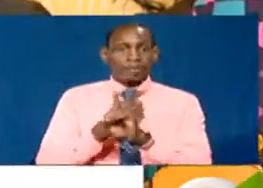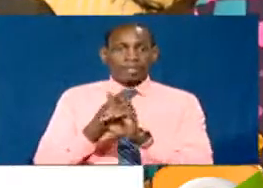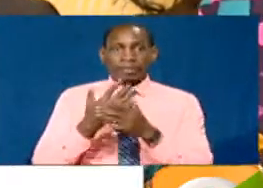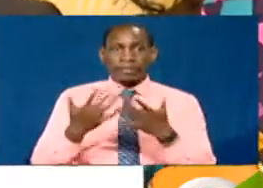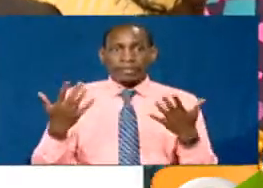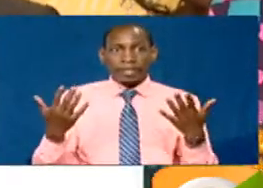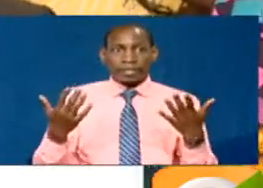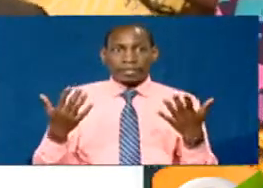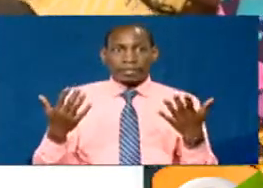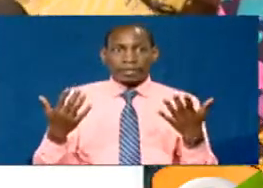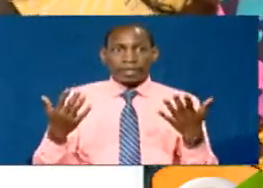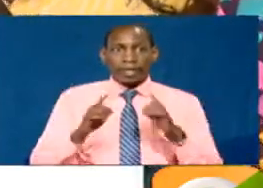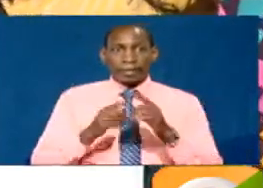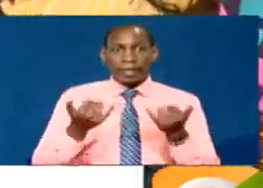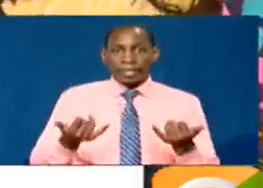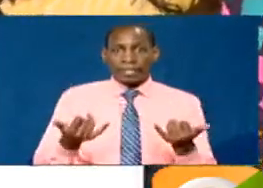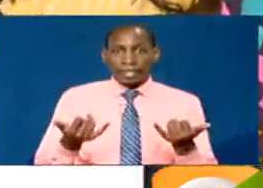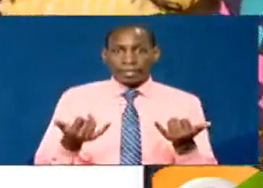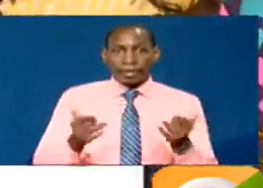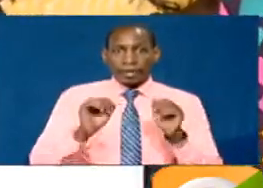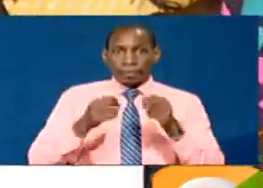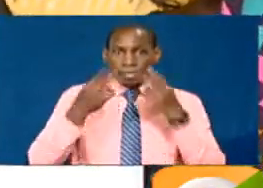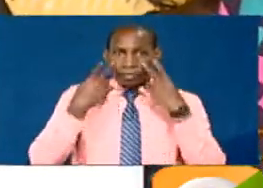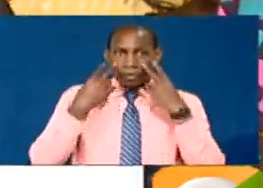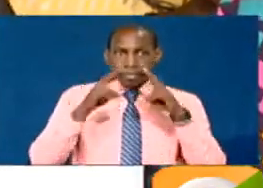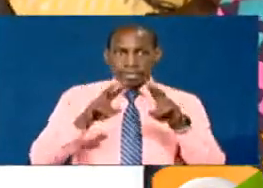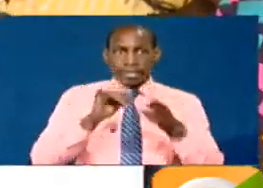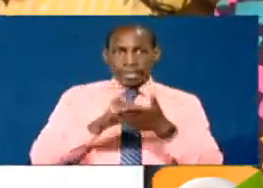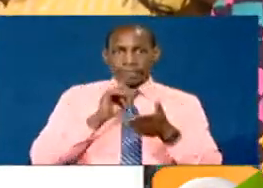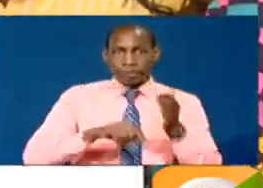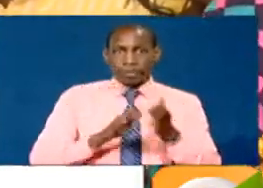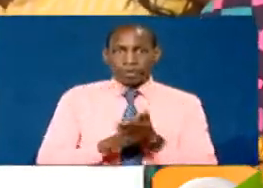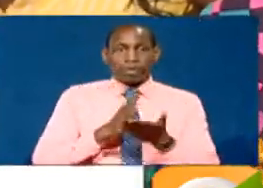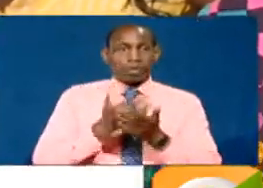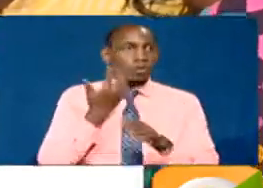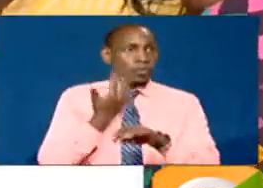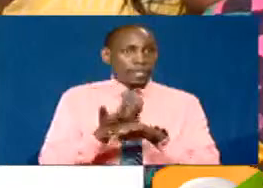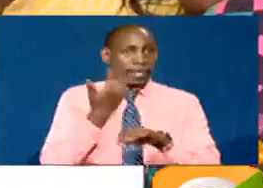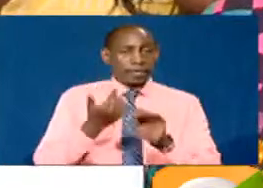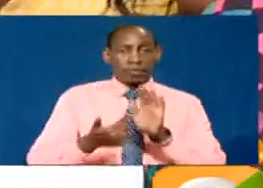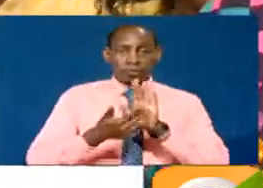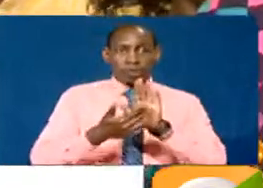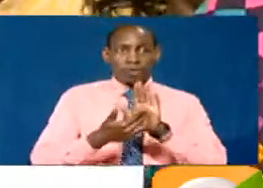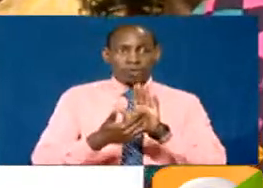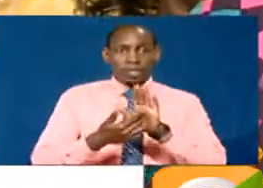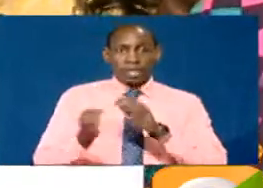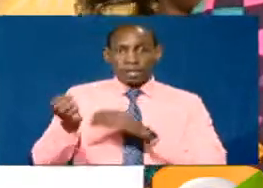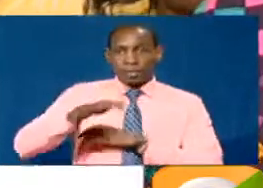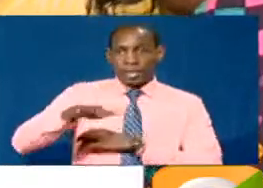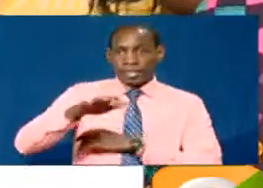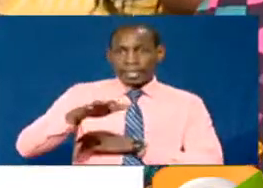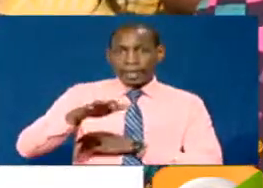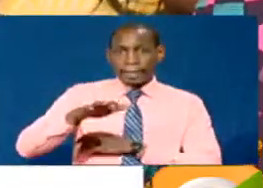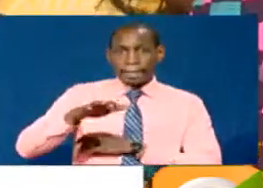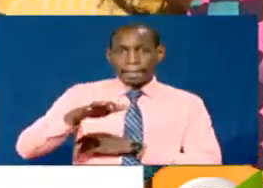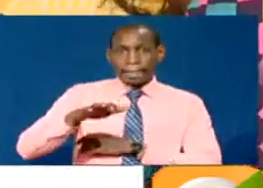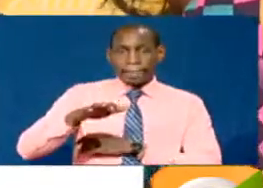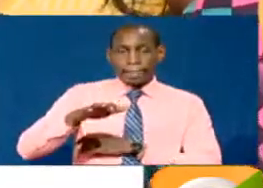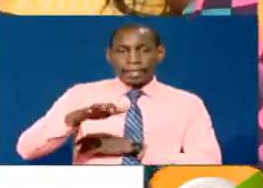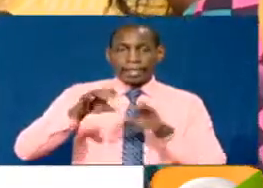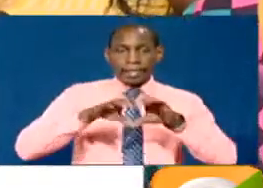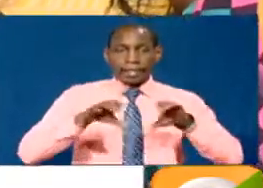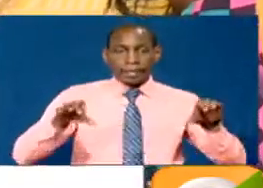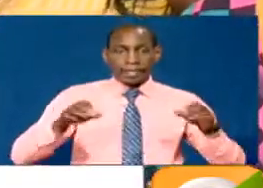elements. But right now, as you can see, it's very difficult to tell you that was a slum of the